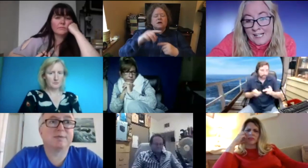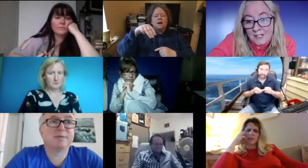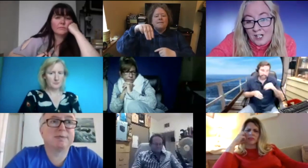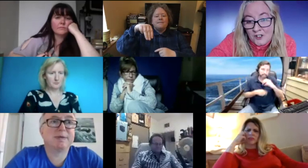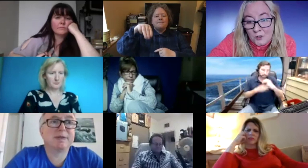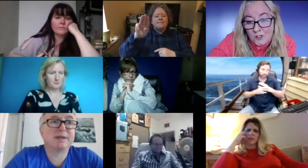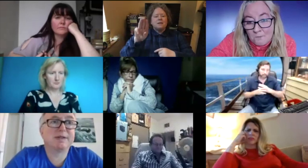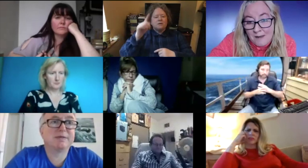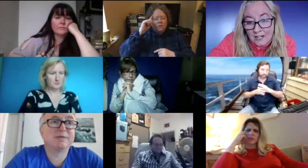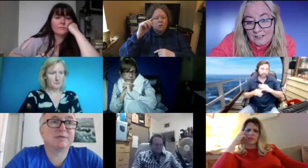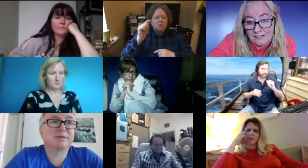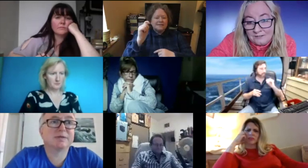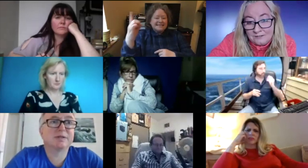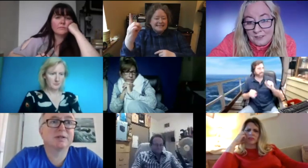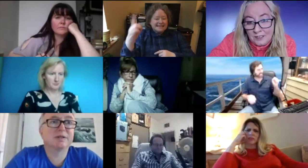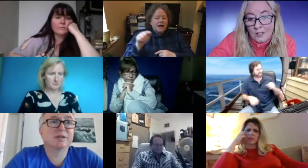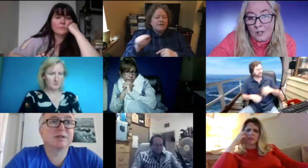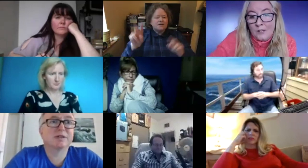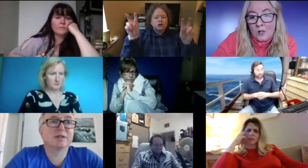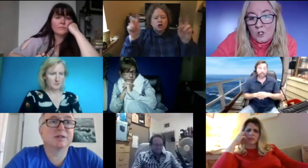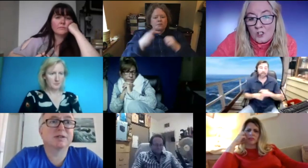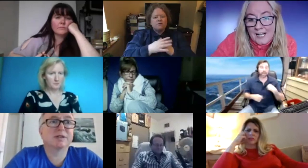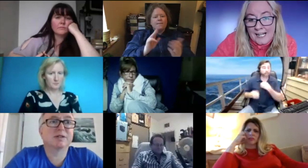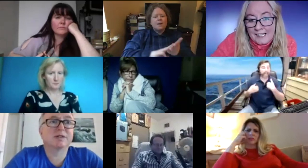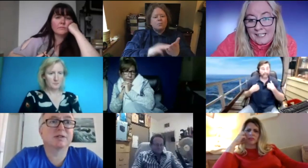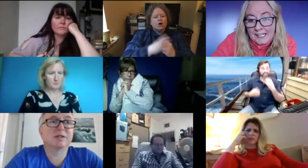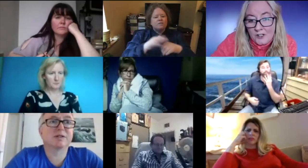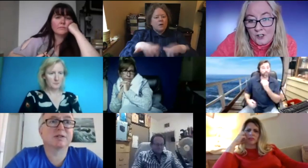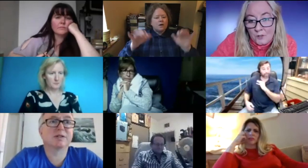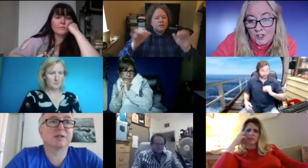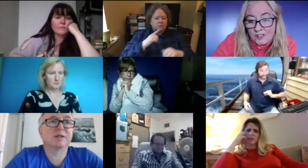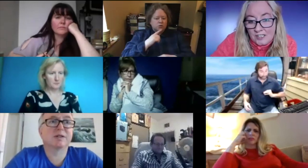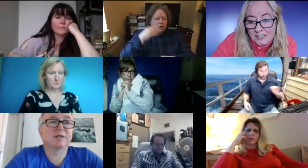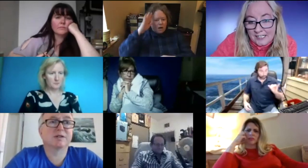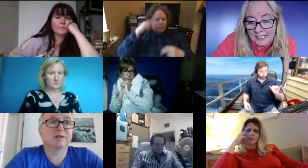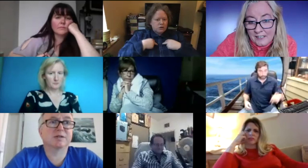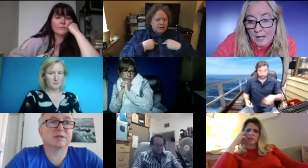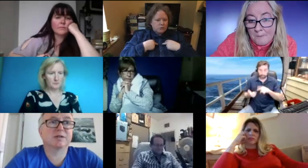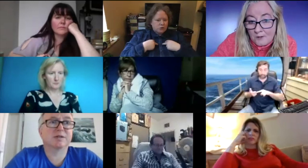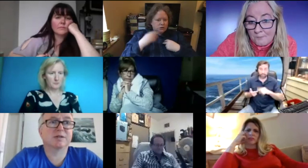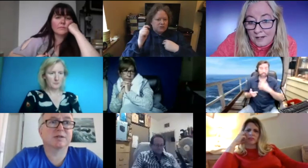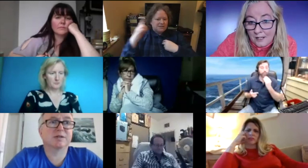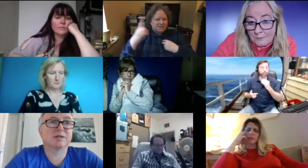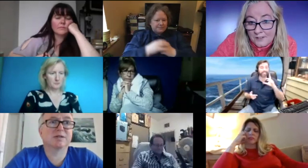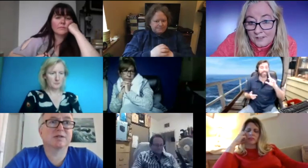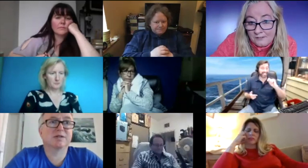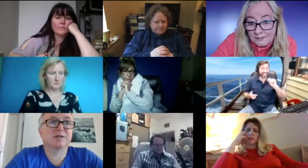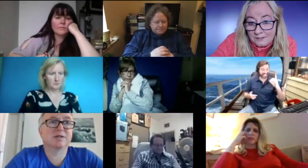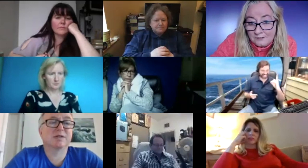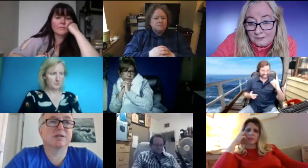we had a Jewish mayor. We also had a Jewish TD, a member of